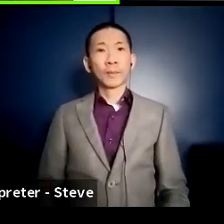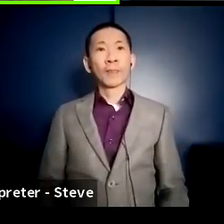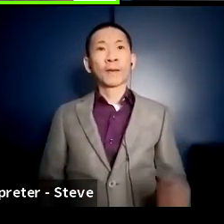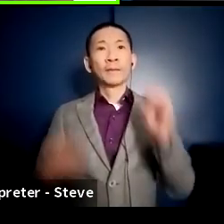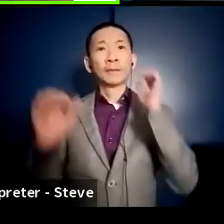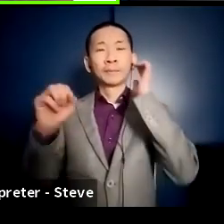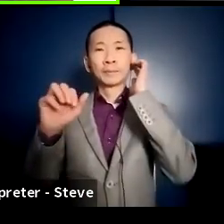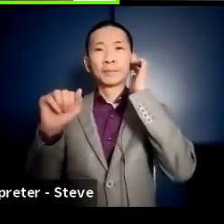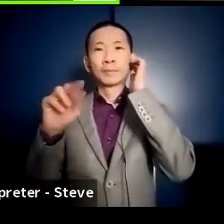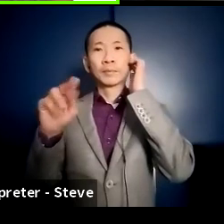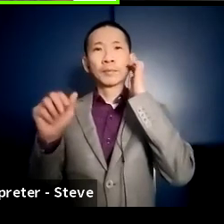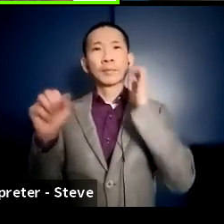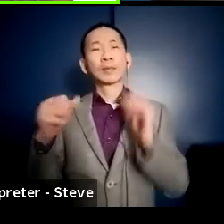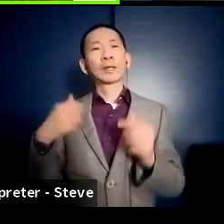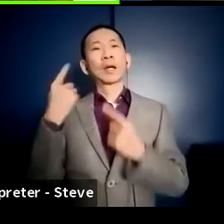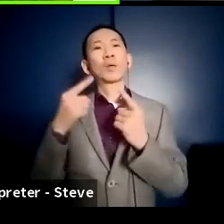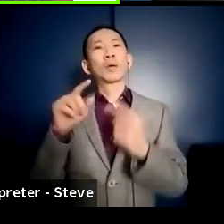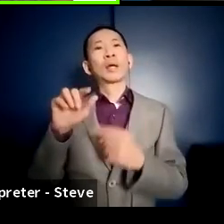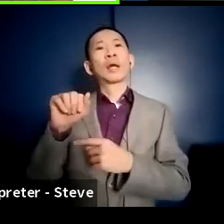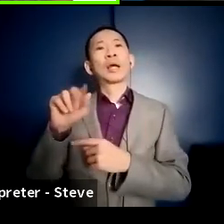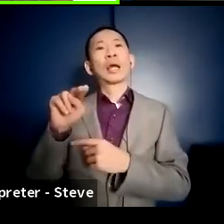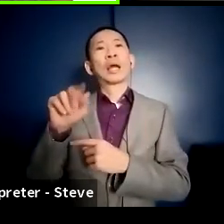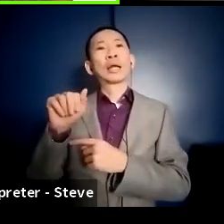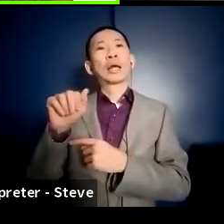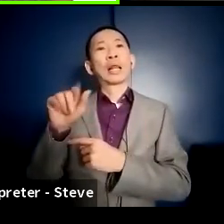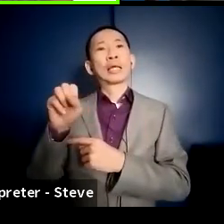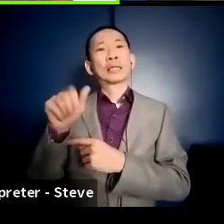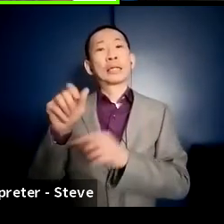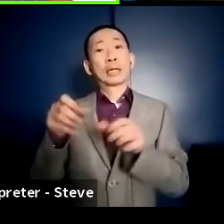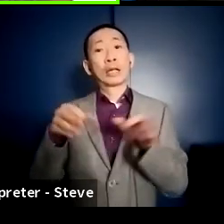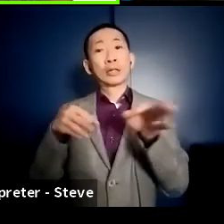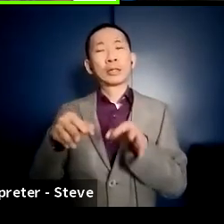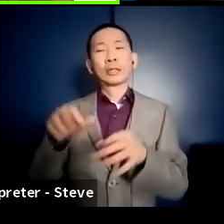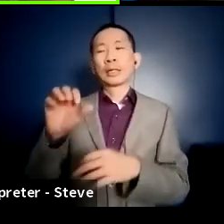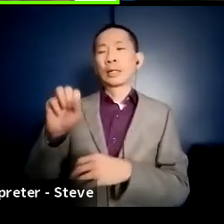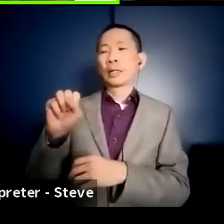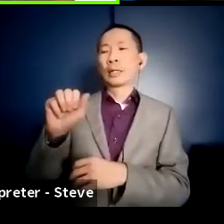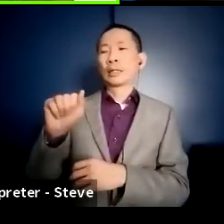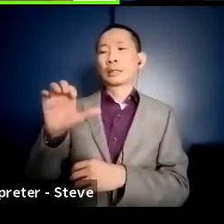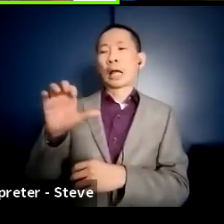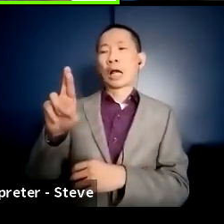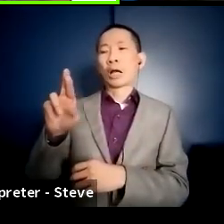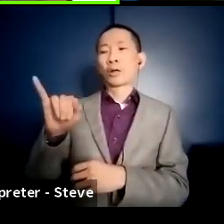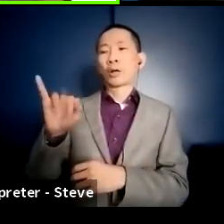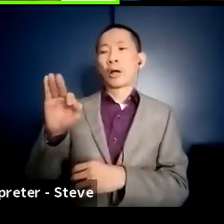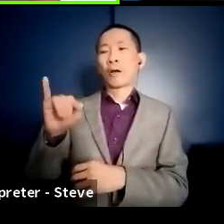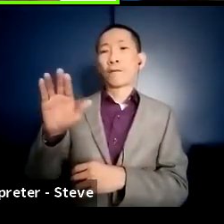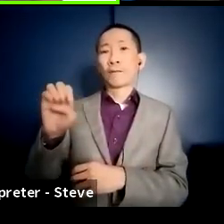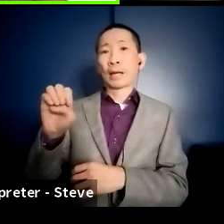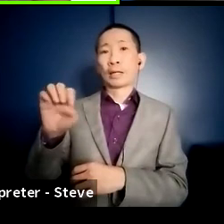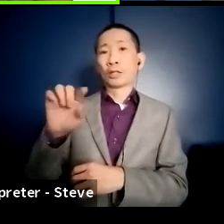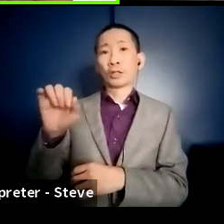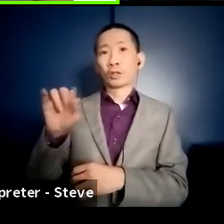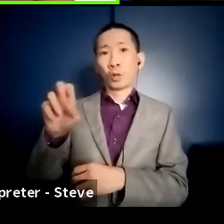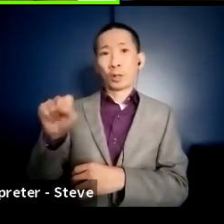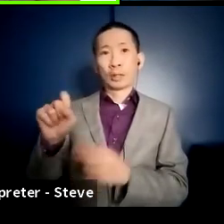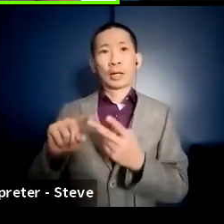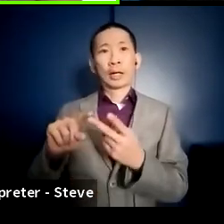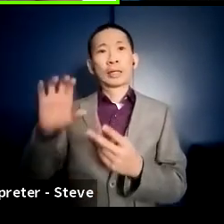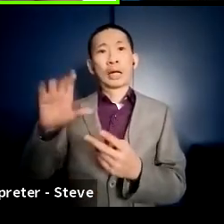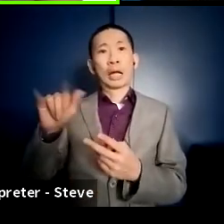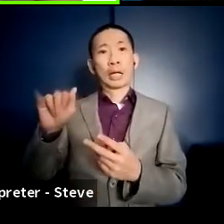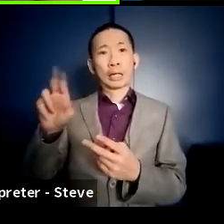So I'm wondering, Annalisa, if you want to quickly define sacrifice zones, and then Claire has dropped a question in the chat that we